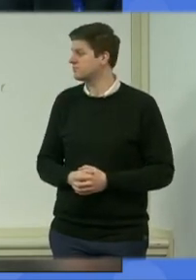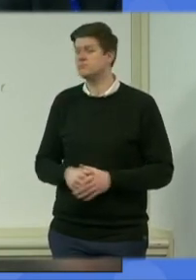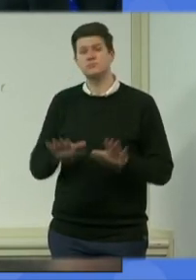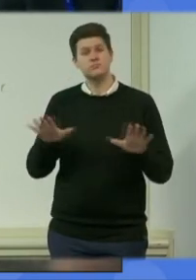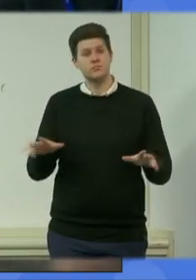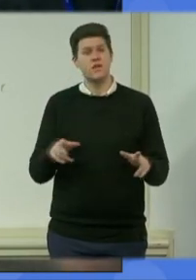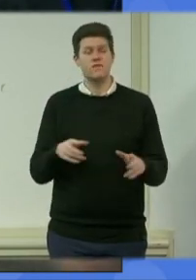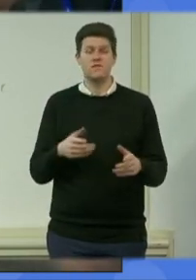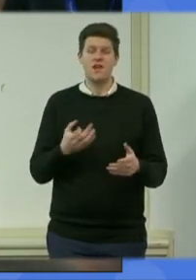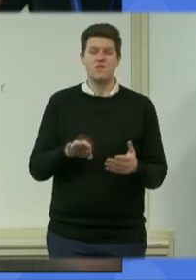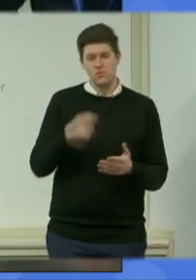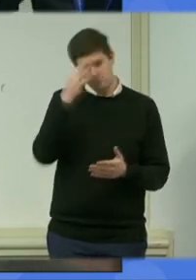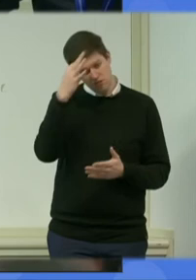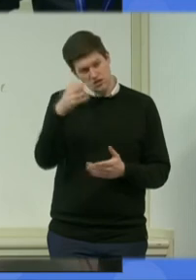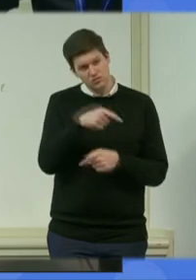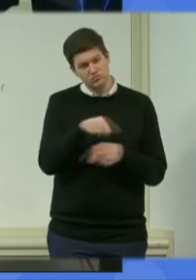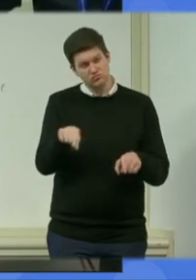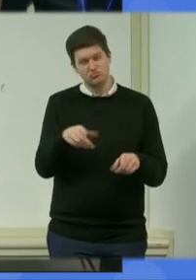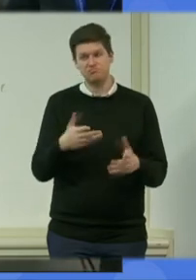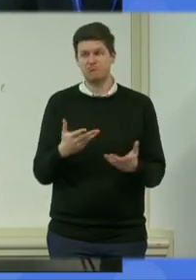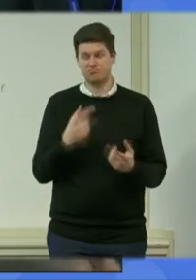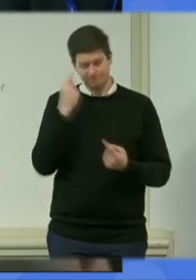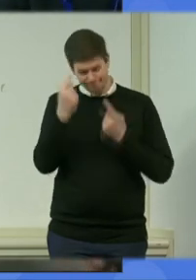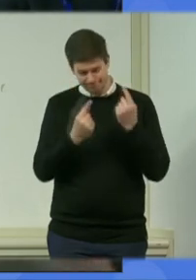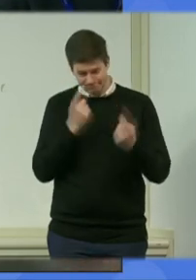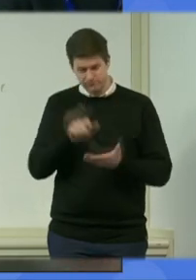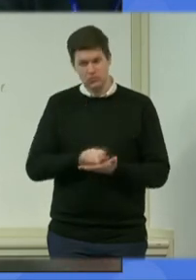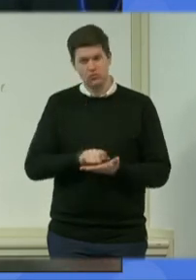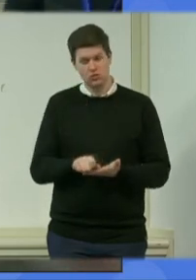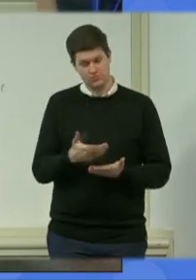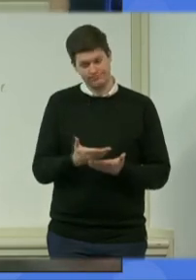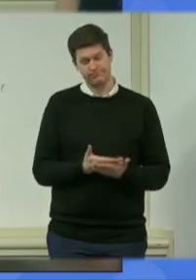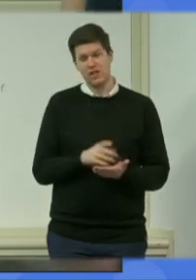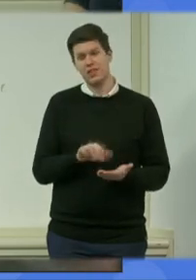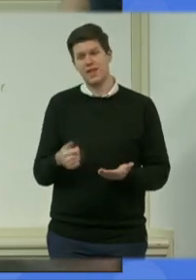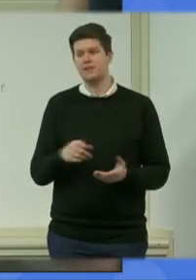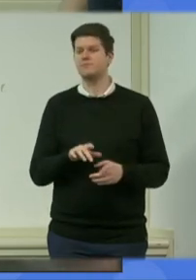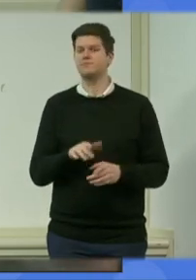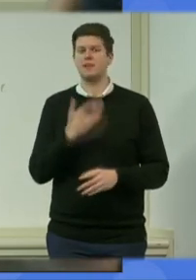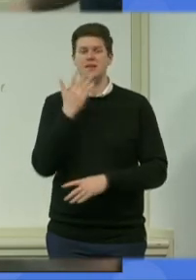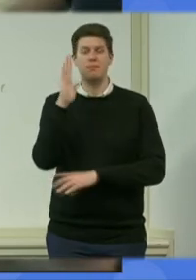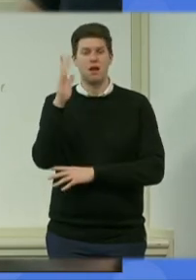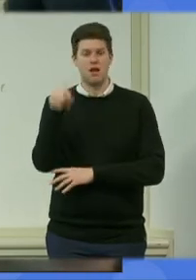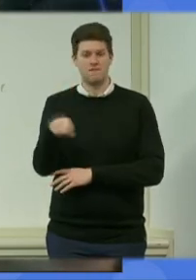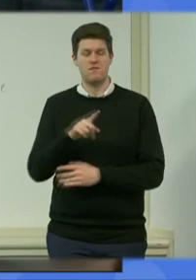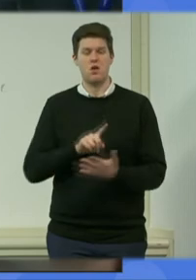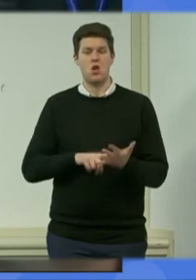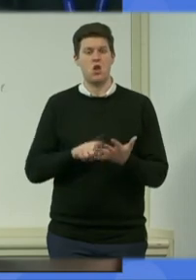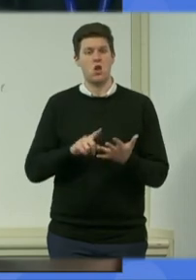to write down some thoughts, questions for later on, and then we'll go on to our next speaker, who's going to be Laurie McFarlane.